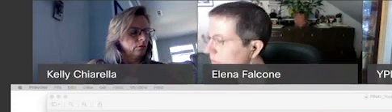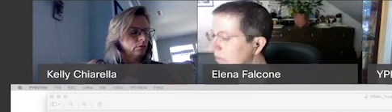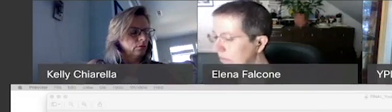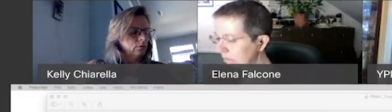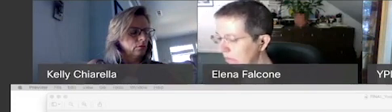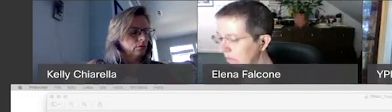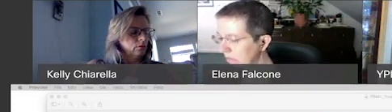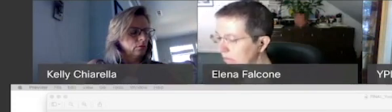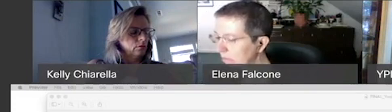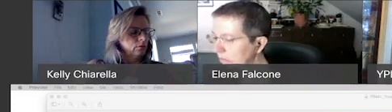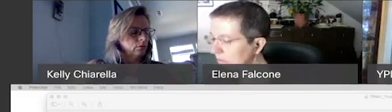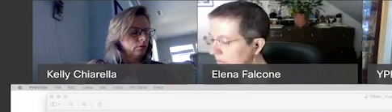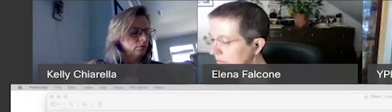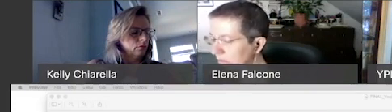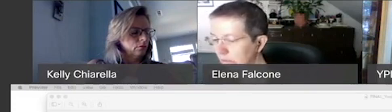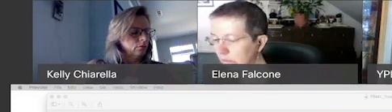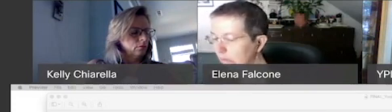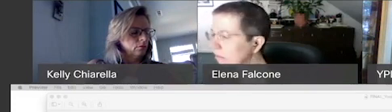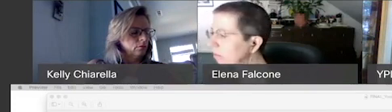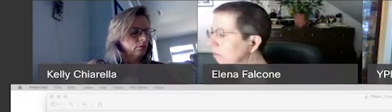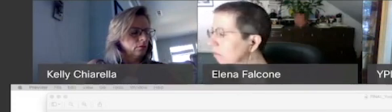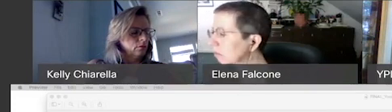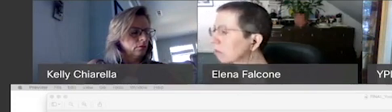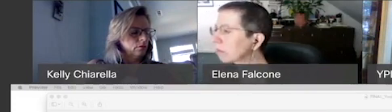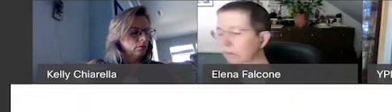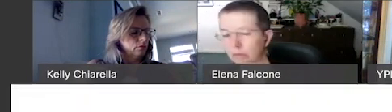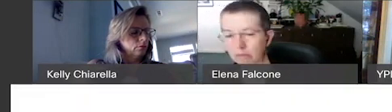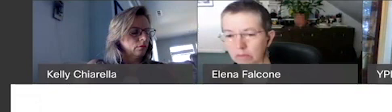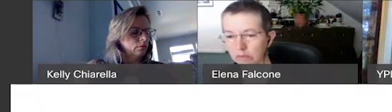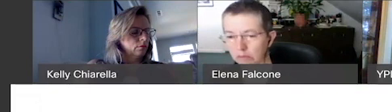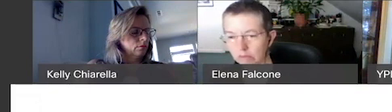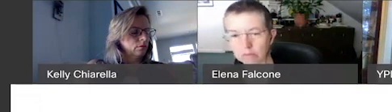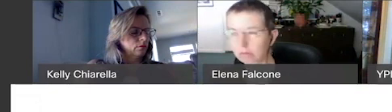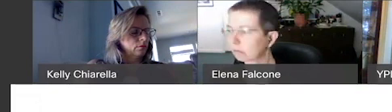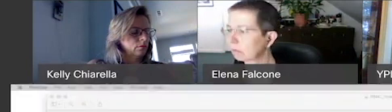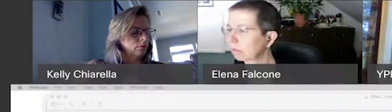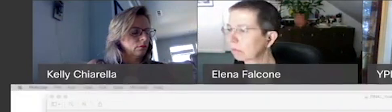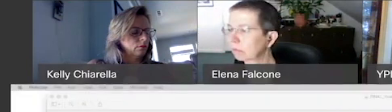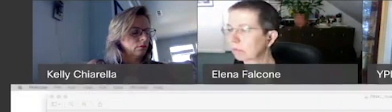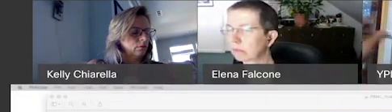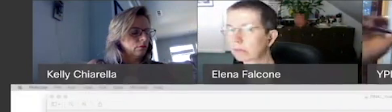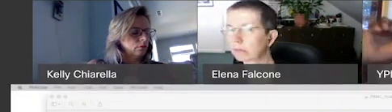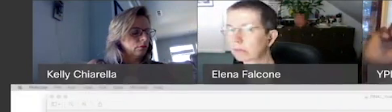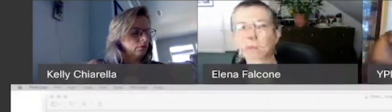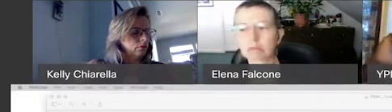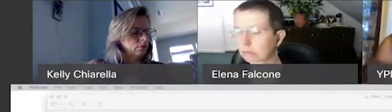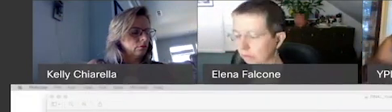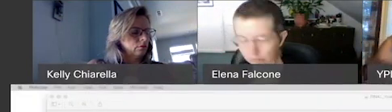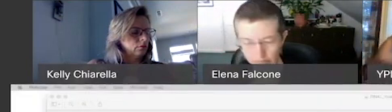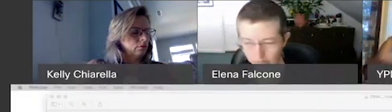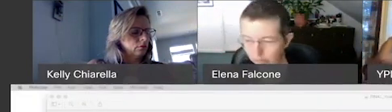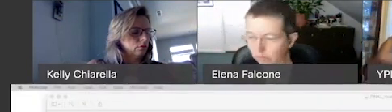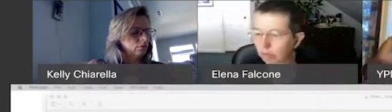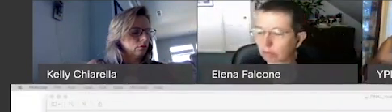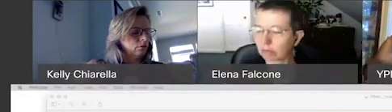use. Now, a lot of times nowadays, people are not going to be comfortable going to a store to buy a gift card, but you can buy them online. And so you may come across a scammer who tells